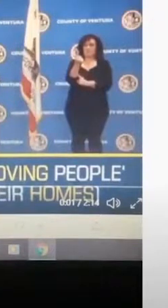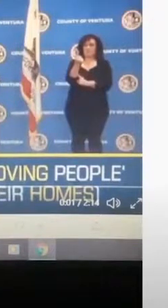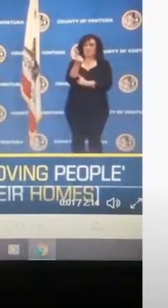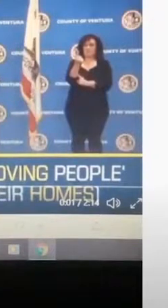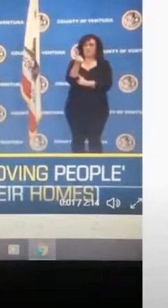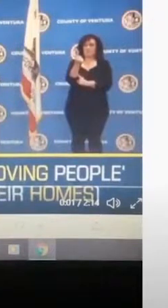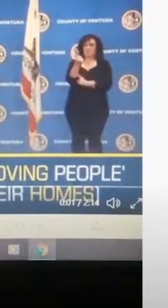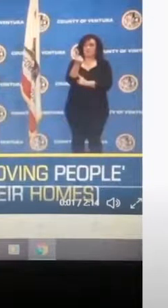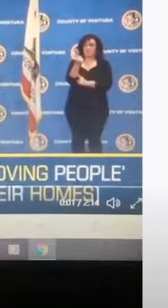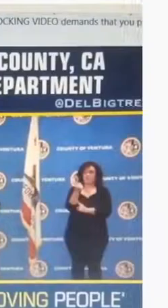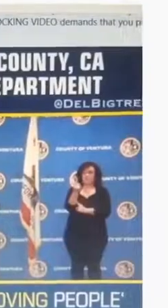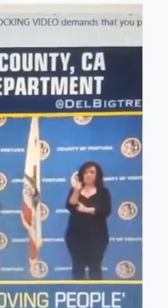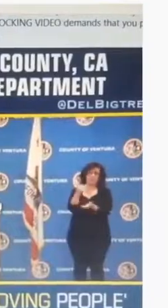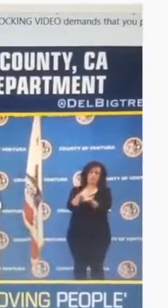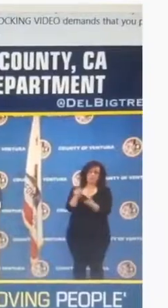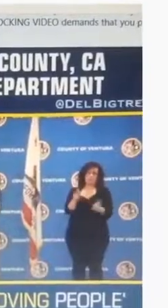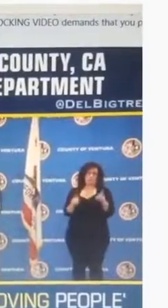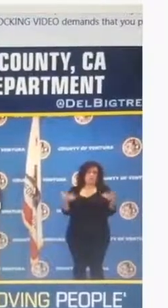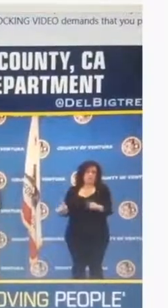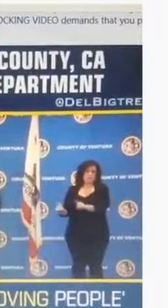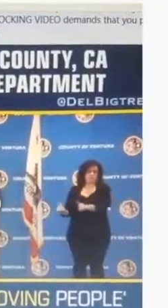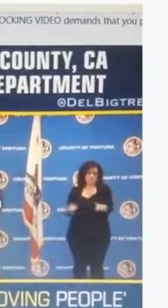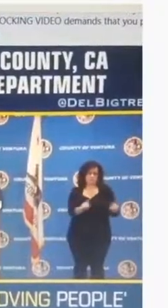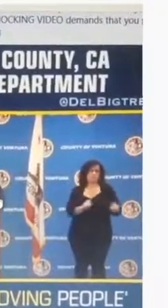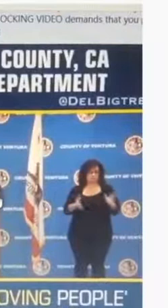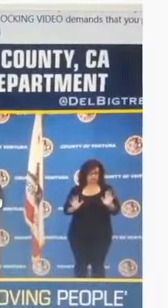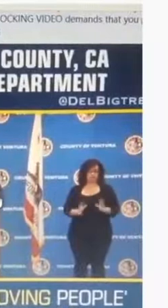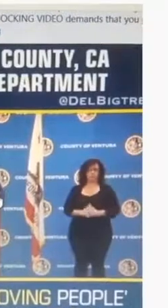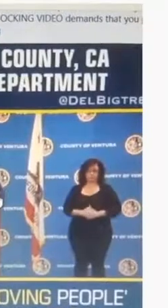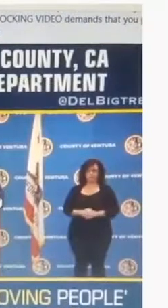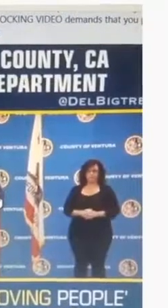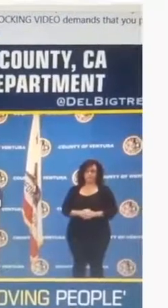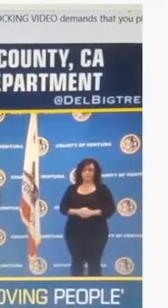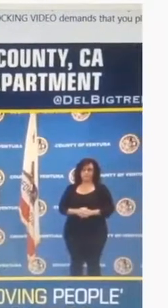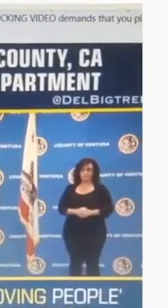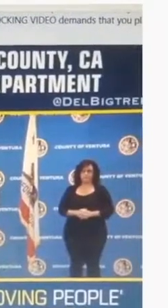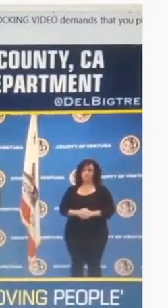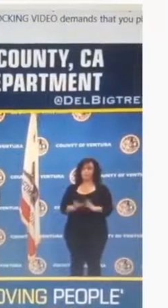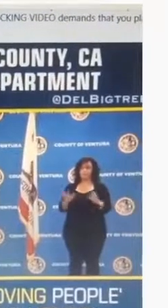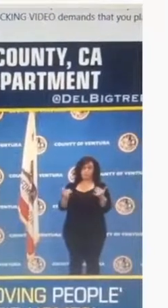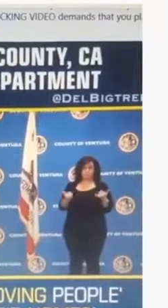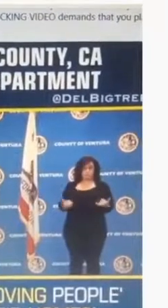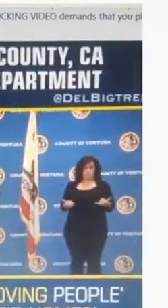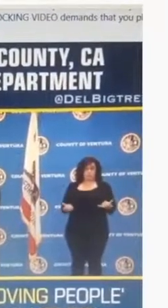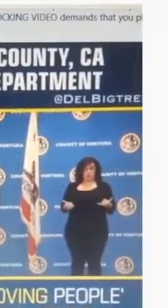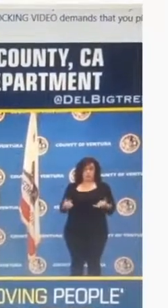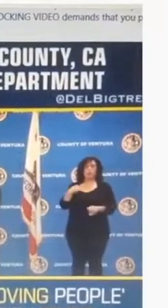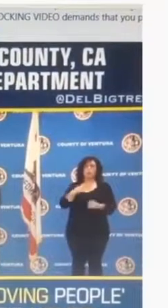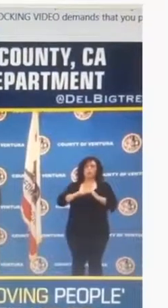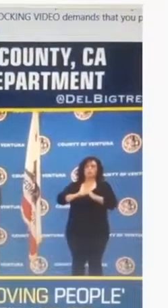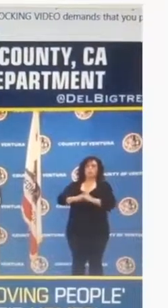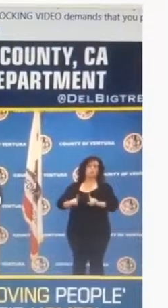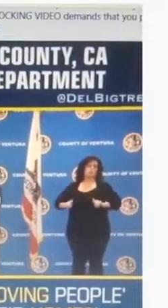watch the video and then we'll talk. We are beginning a program today which will certainly grow into